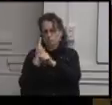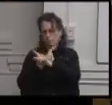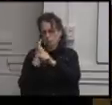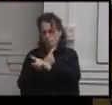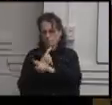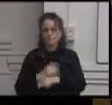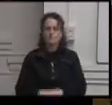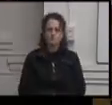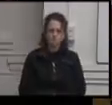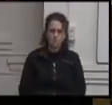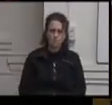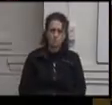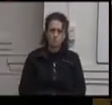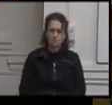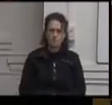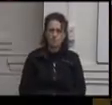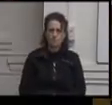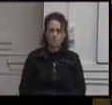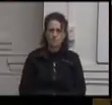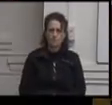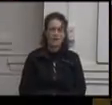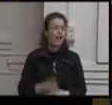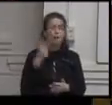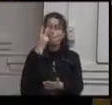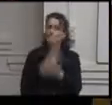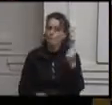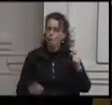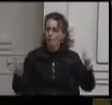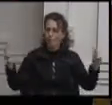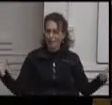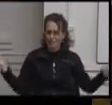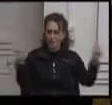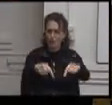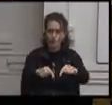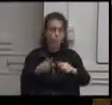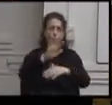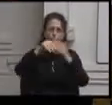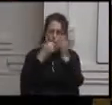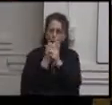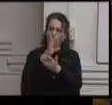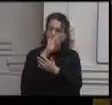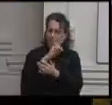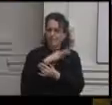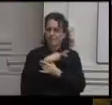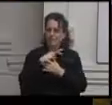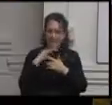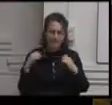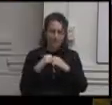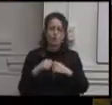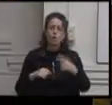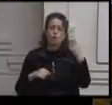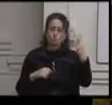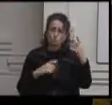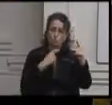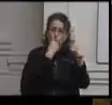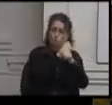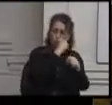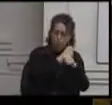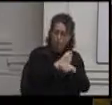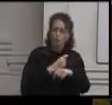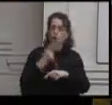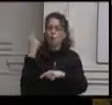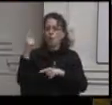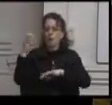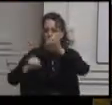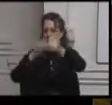presently as we sit, it's both stations go and all 7 people, so it's 2 engines and a ladder. We'll go to